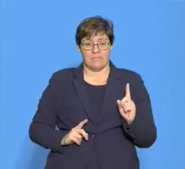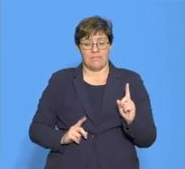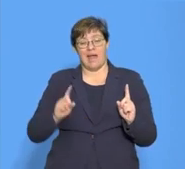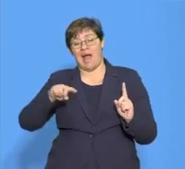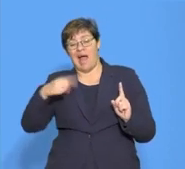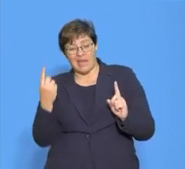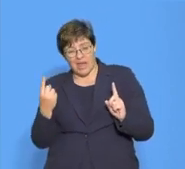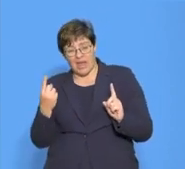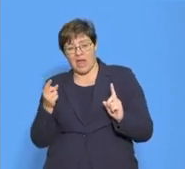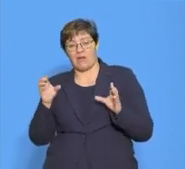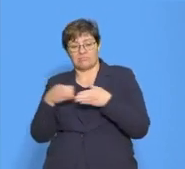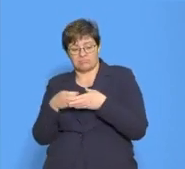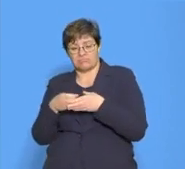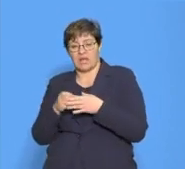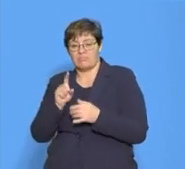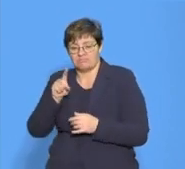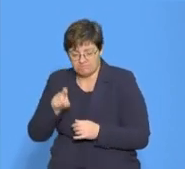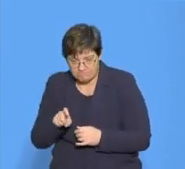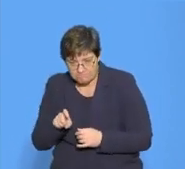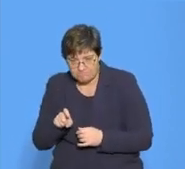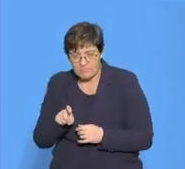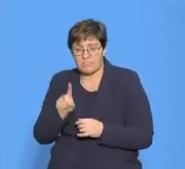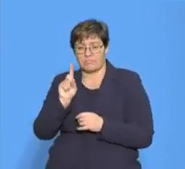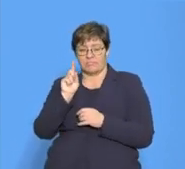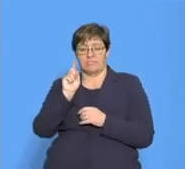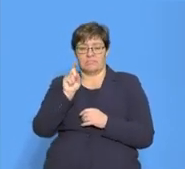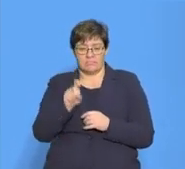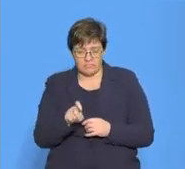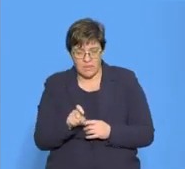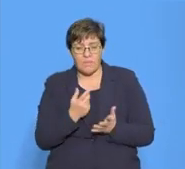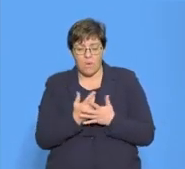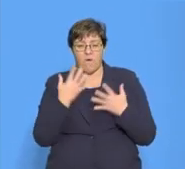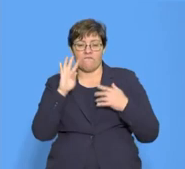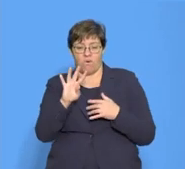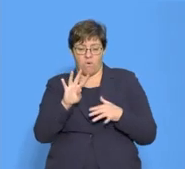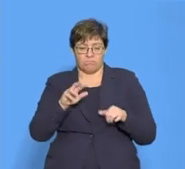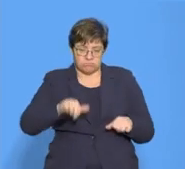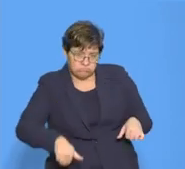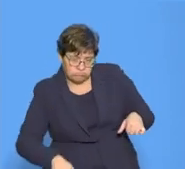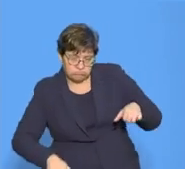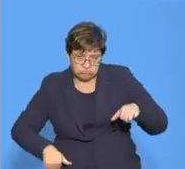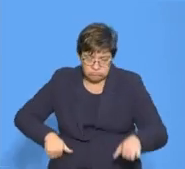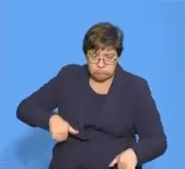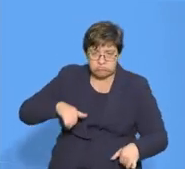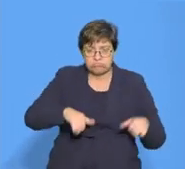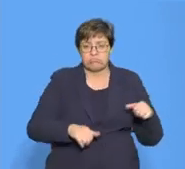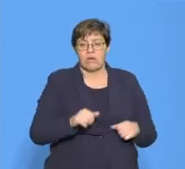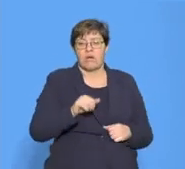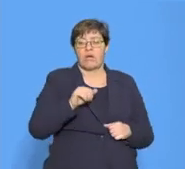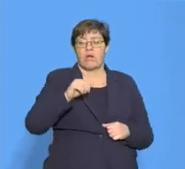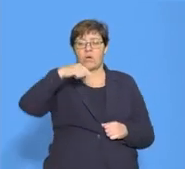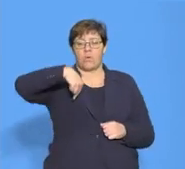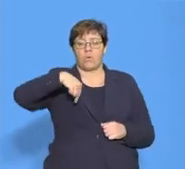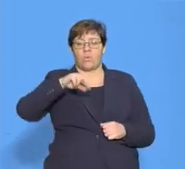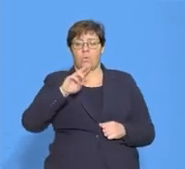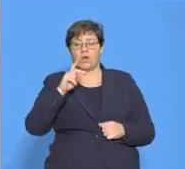whereas other primates are in a quadrupedal. So we talk about they're walking on four limbs. So that's a